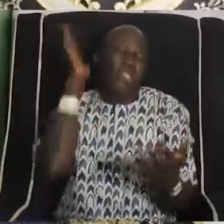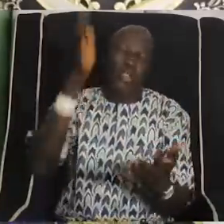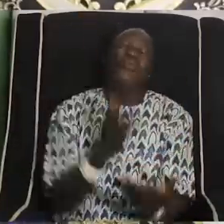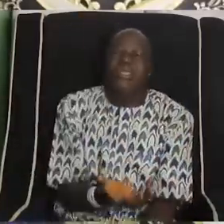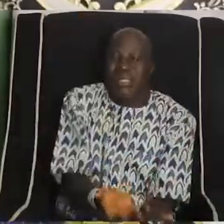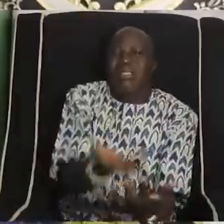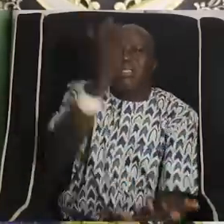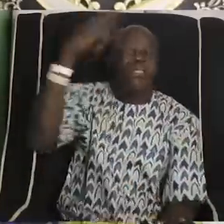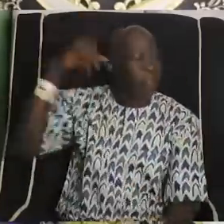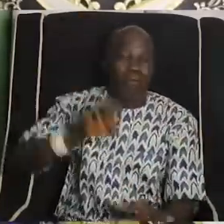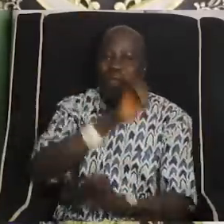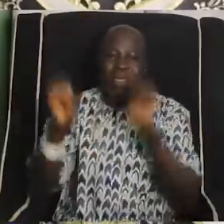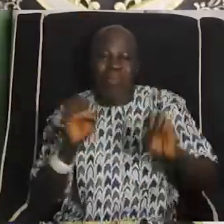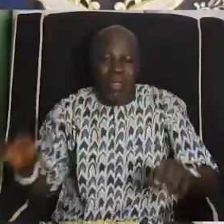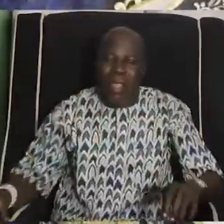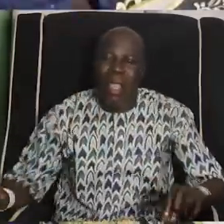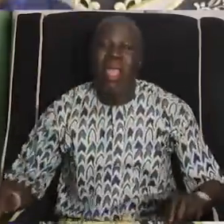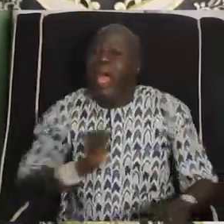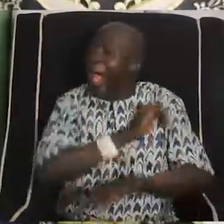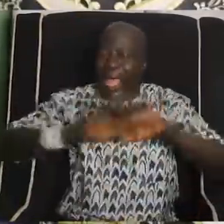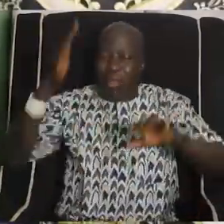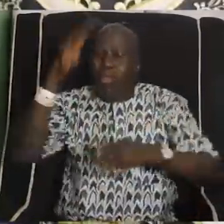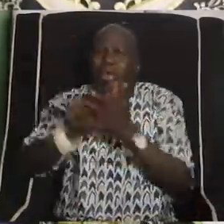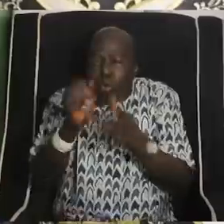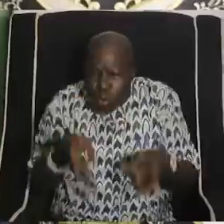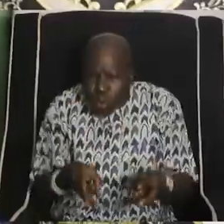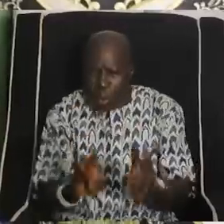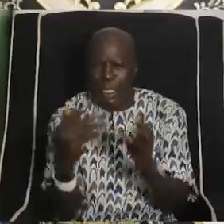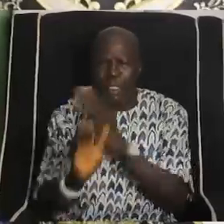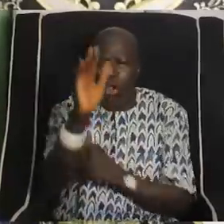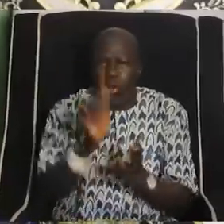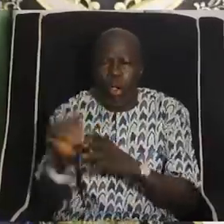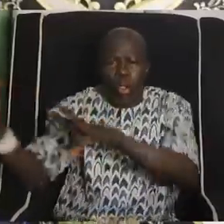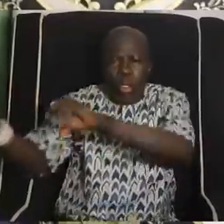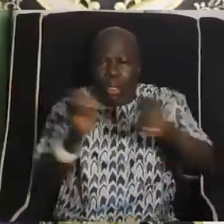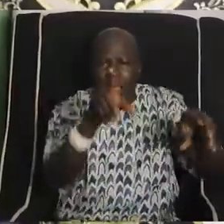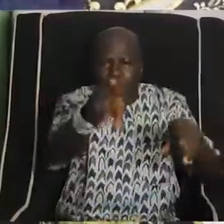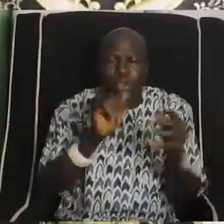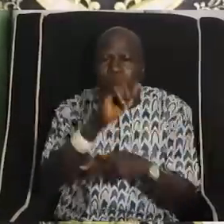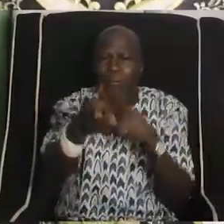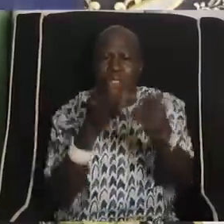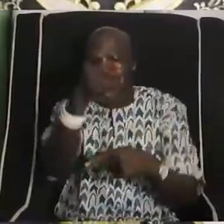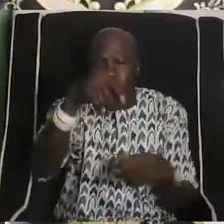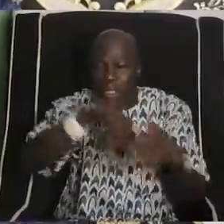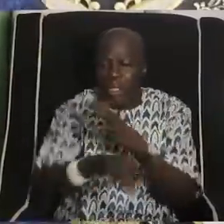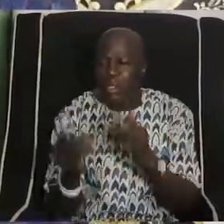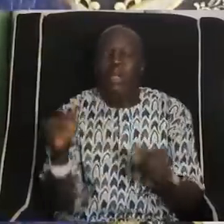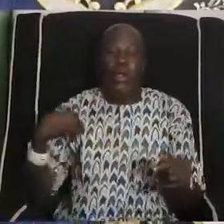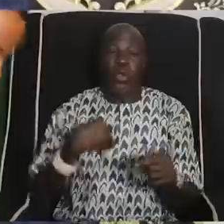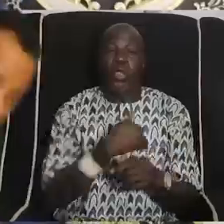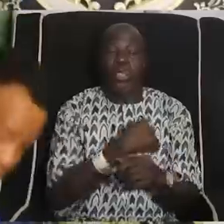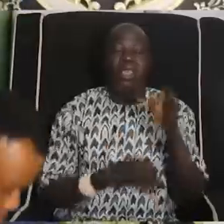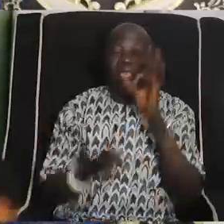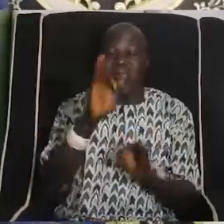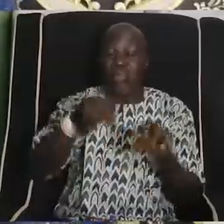You can well this or more than that. Mi o mo no Olorun fe gbe ti e da. I don't know the way God want to do it. What say you say? Bo ba